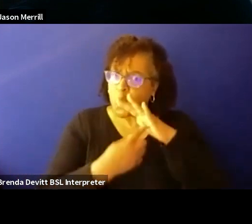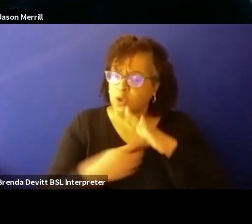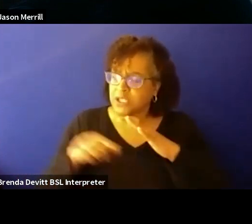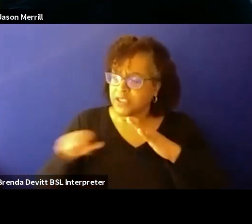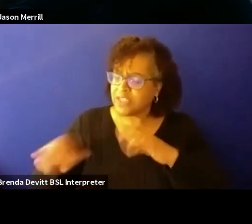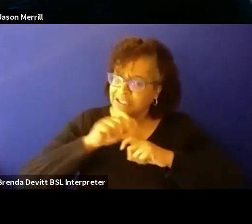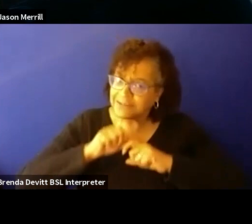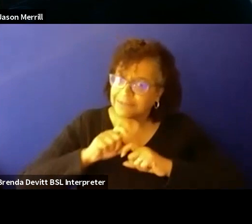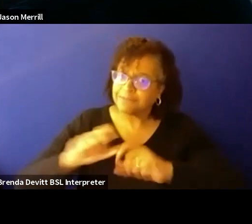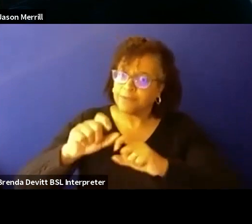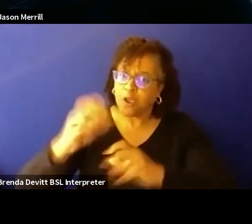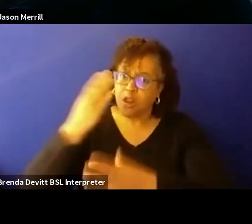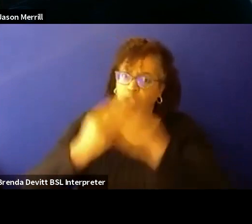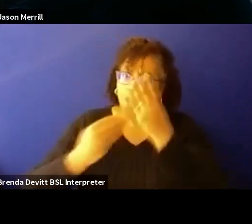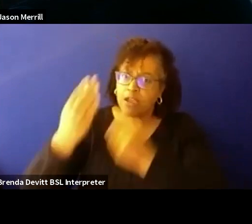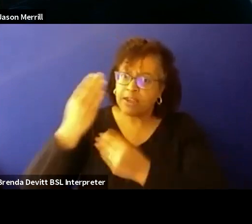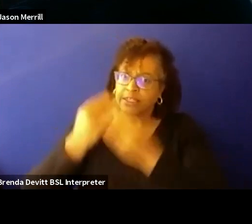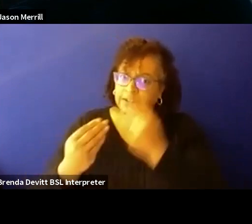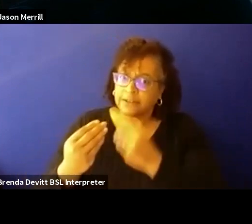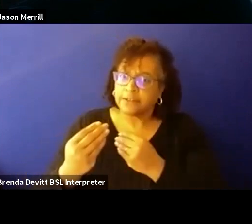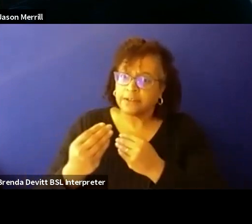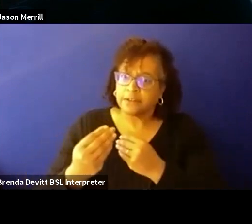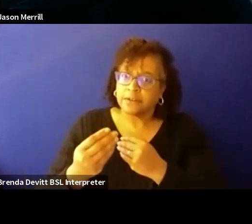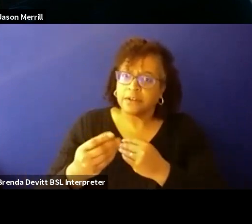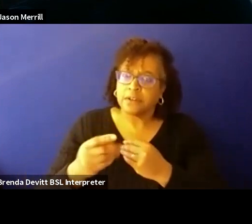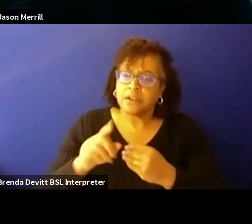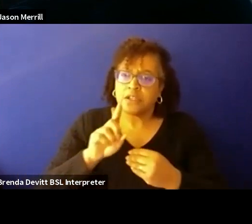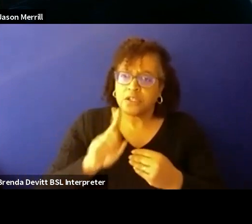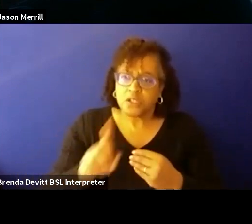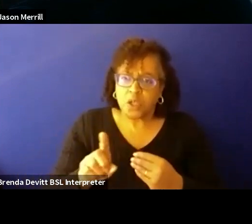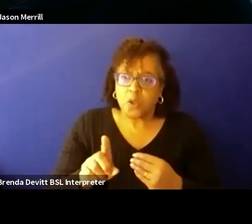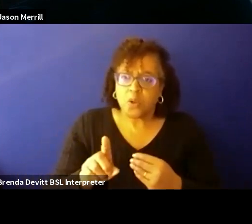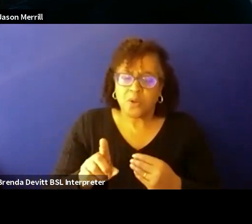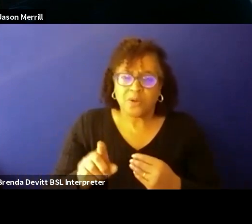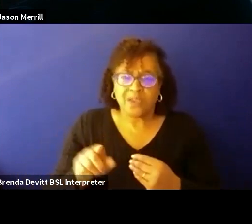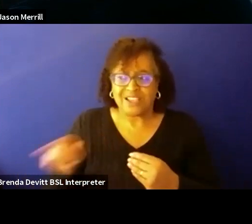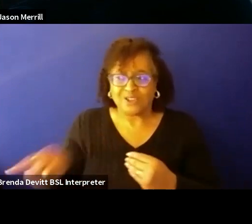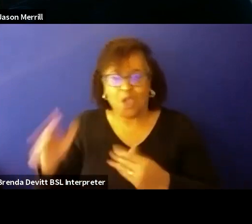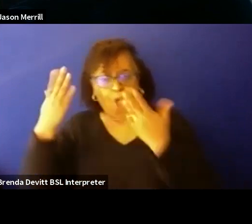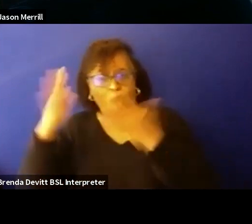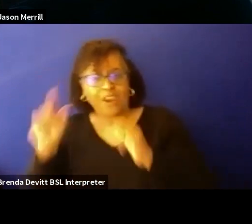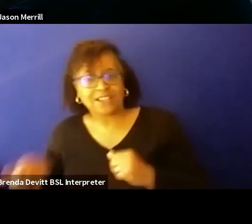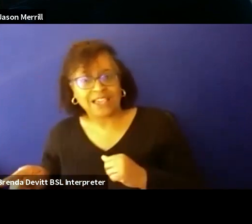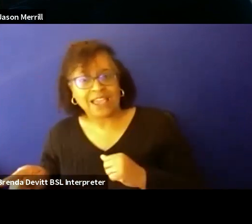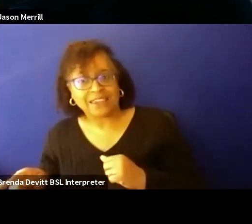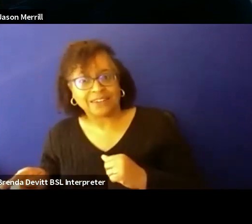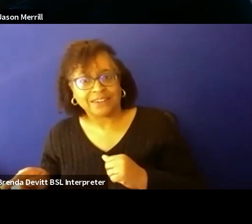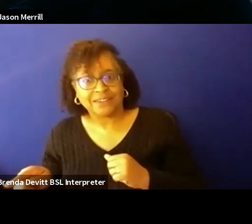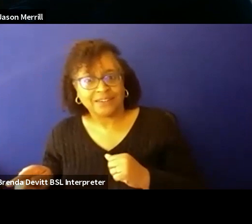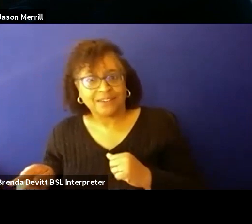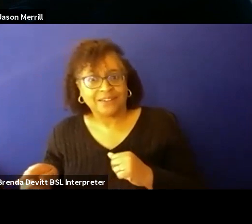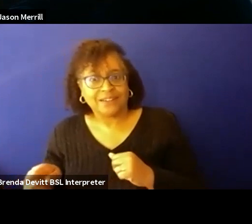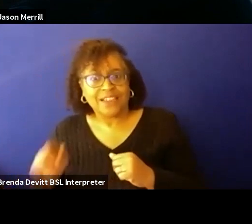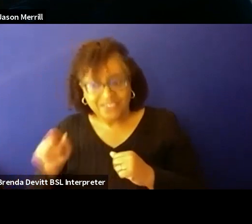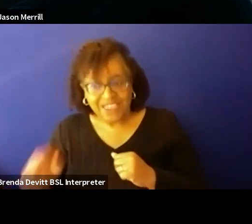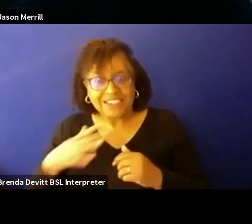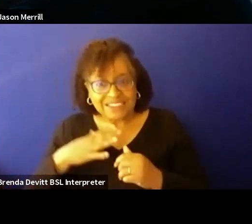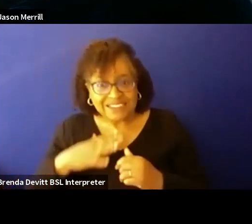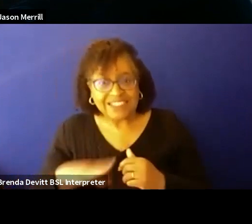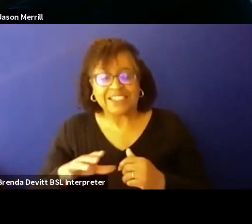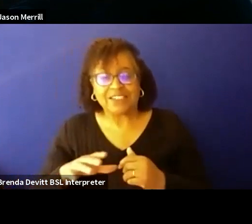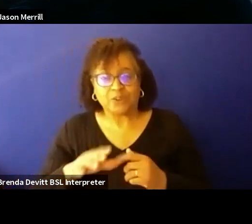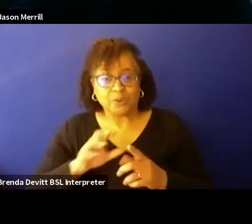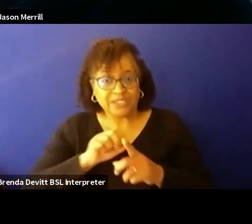take home with them? That they could know that is not a holiday, they just excluded, but they need to catch up with the other